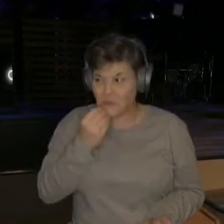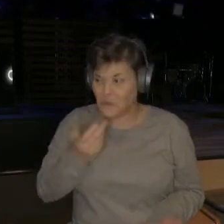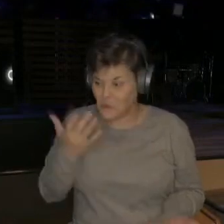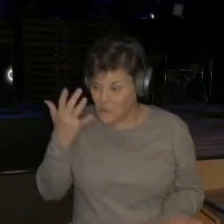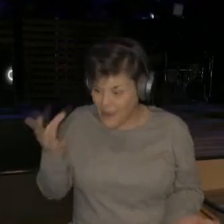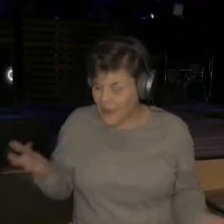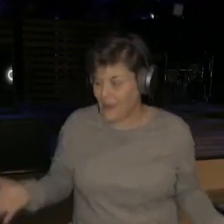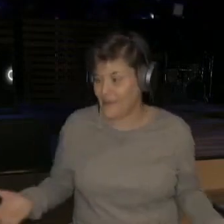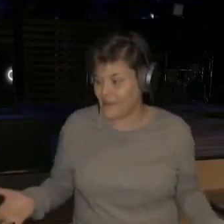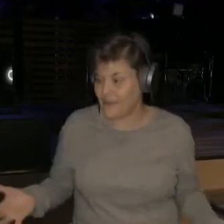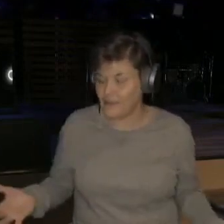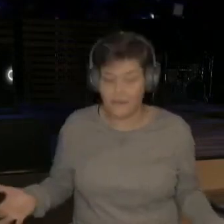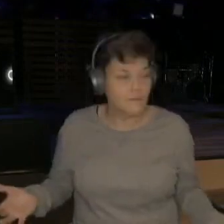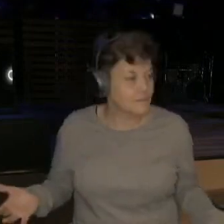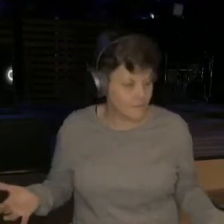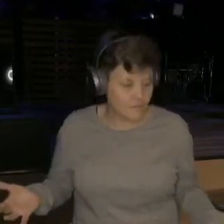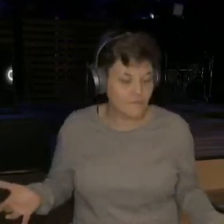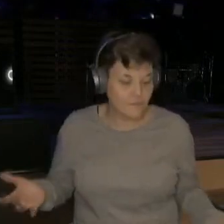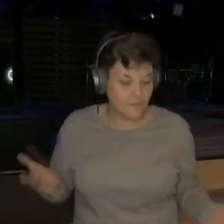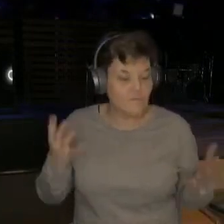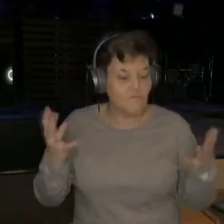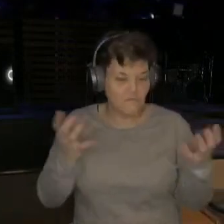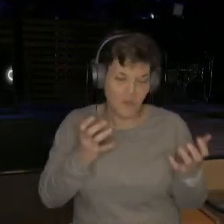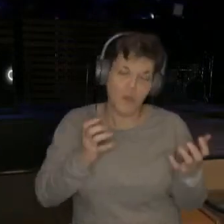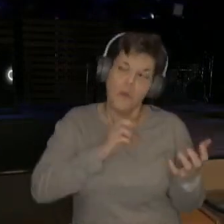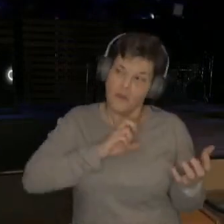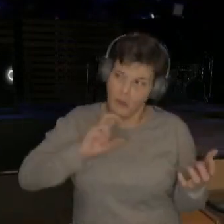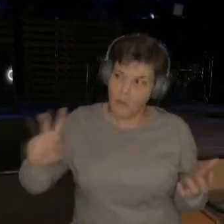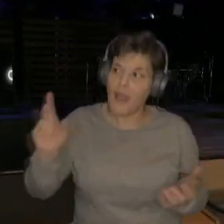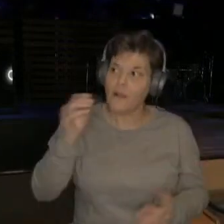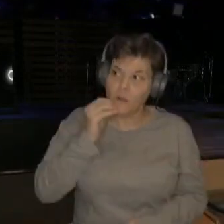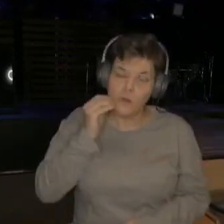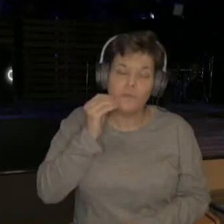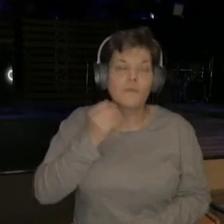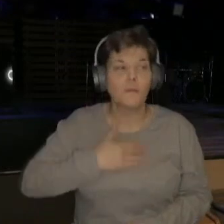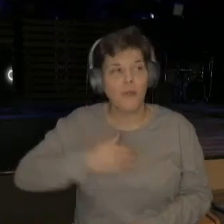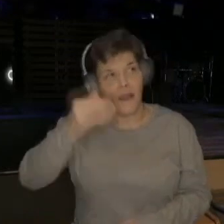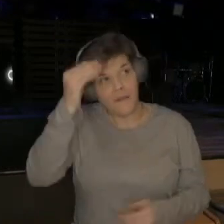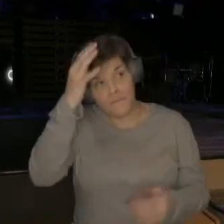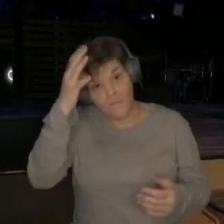I want to go back home to my father's house.